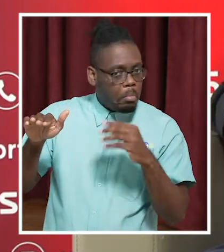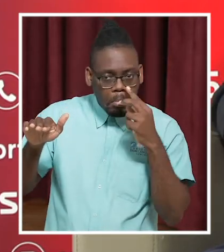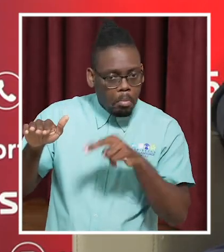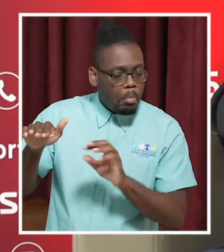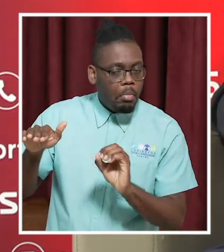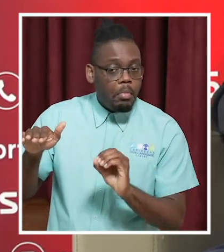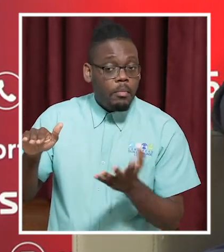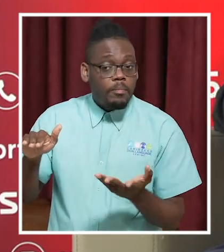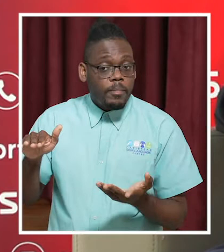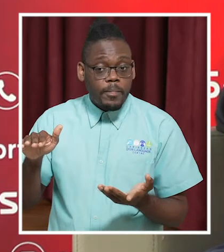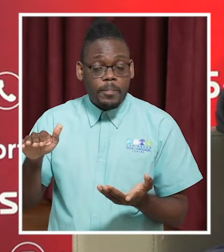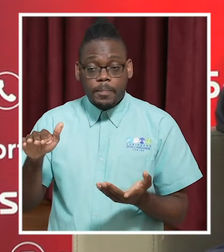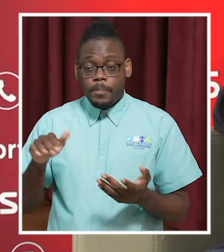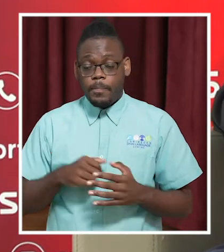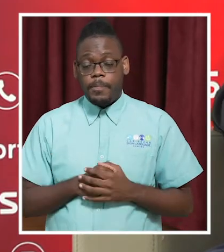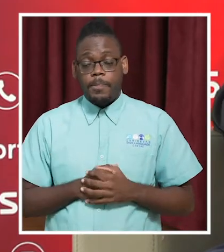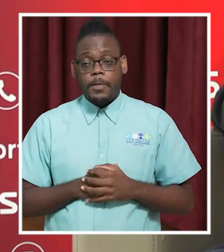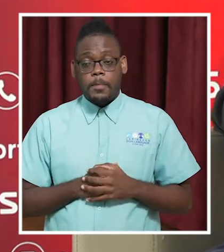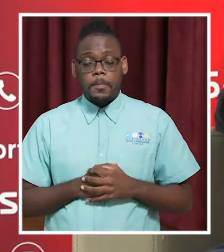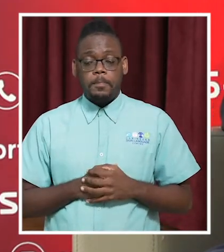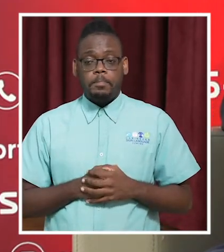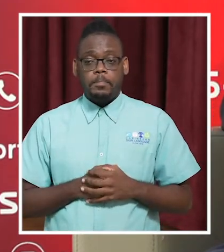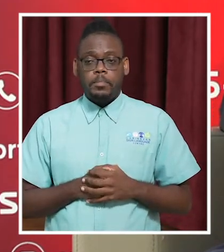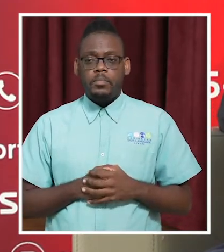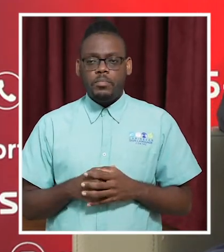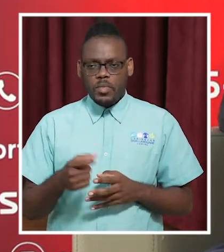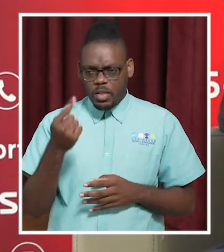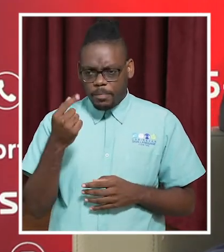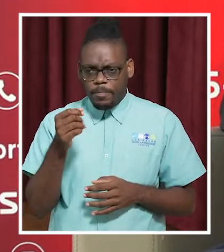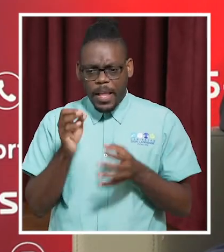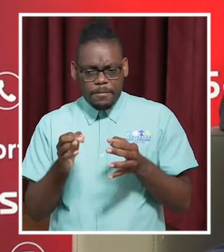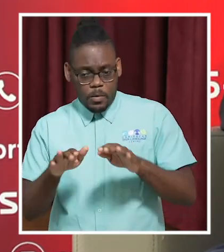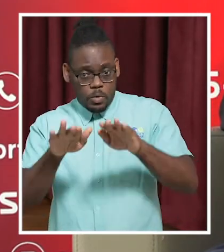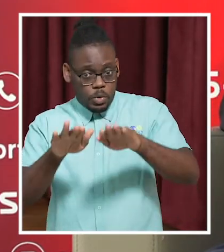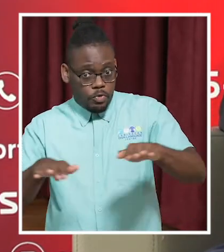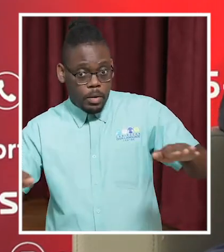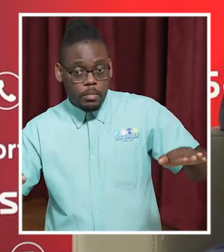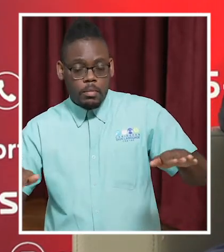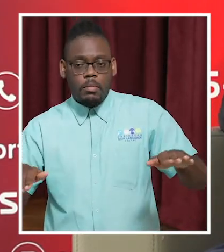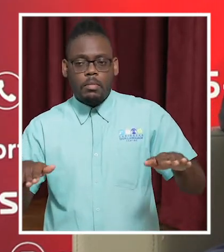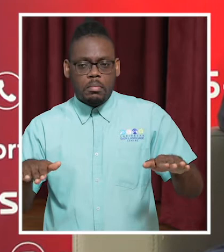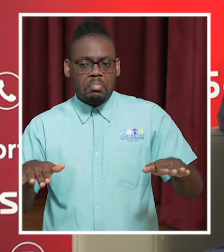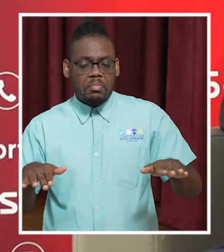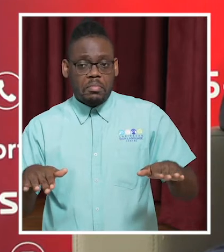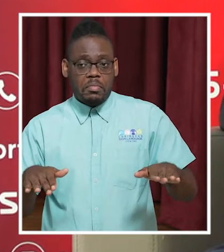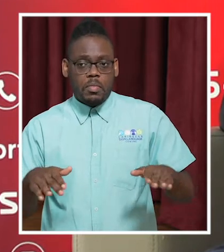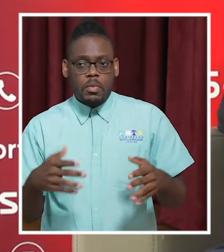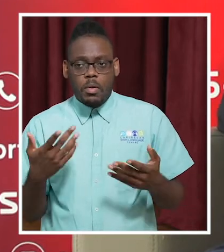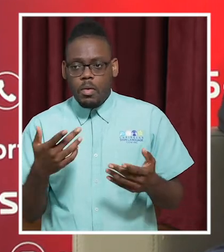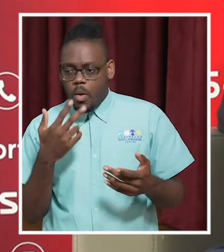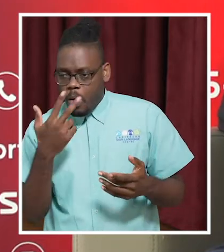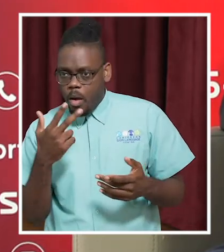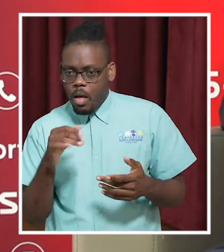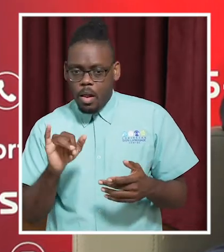If they are disruptive, there might be no spatial mechanism to help